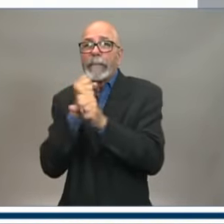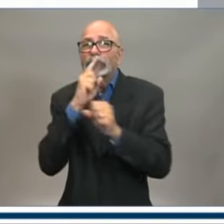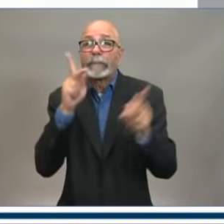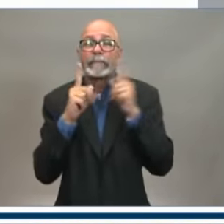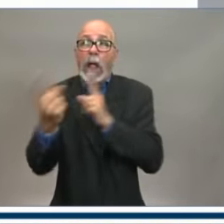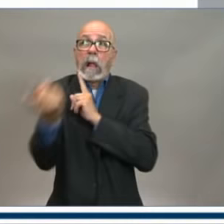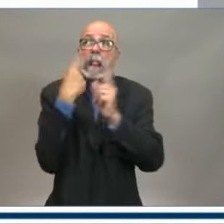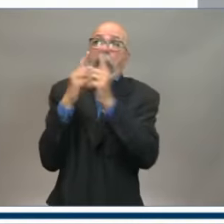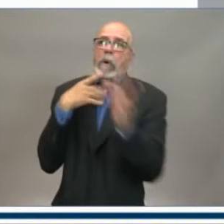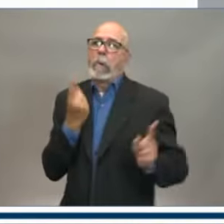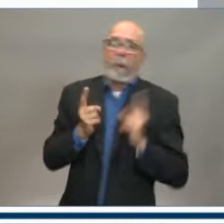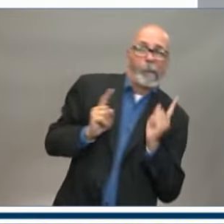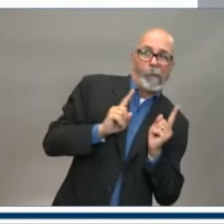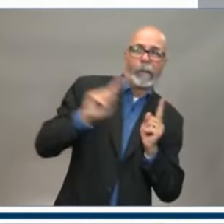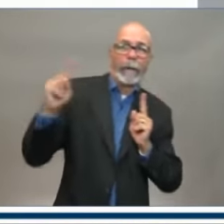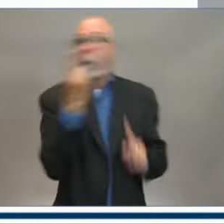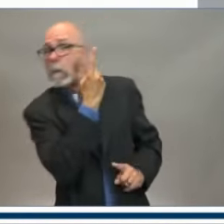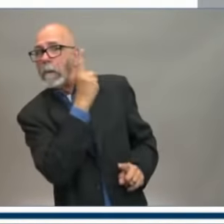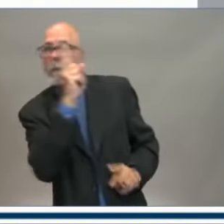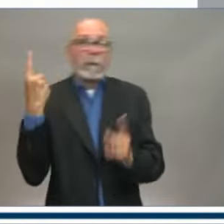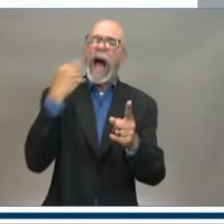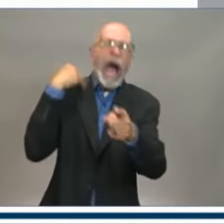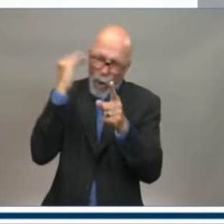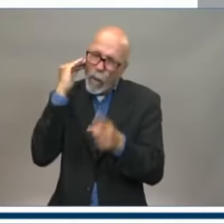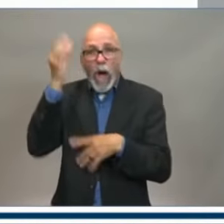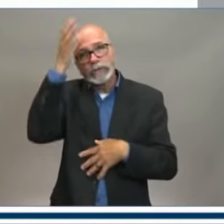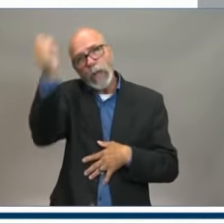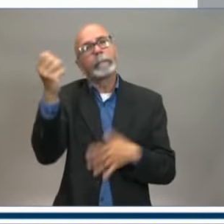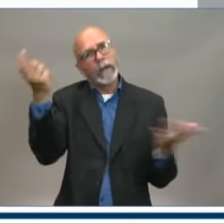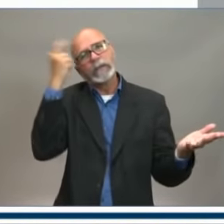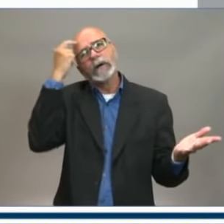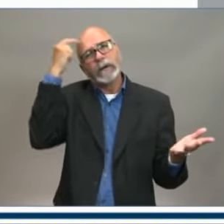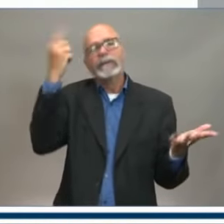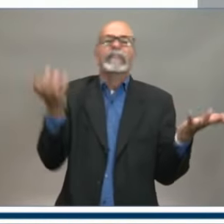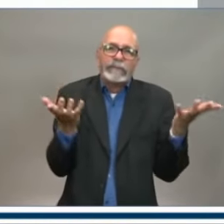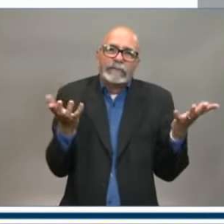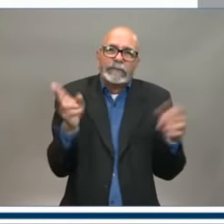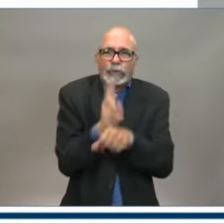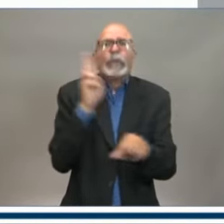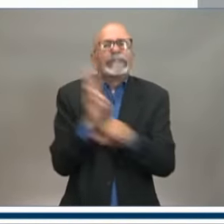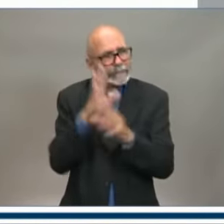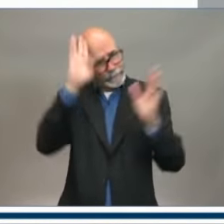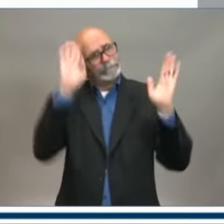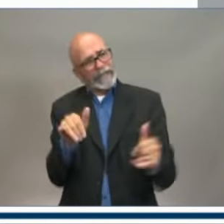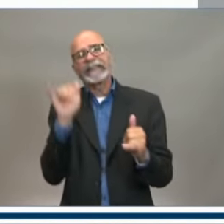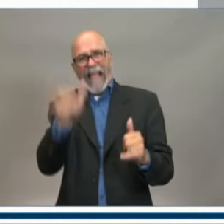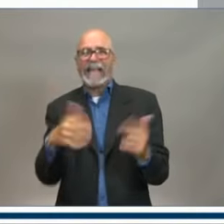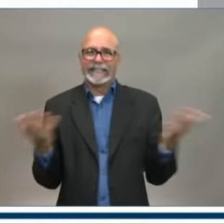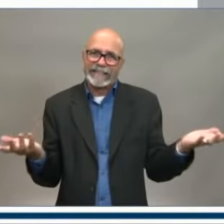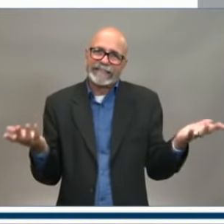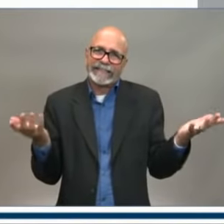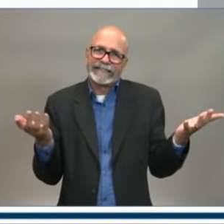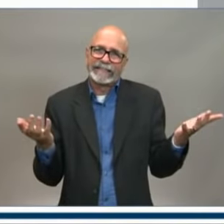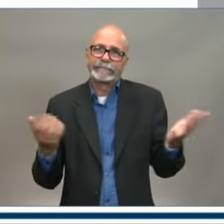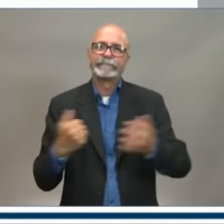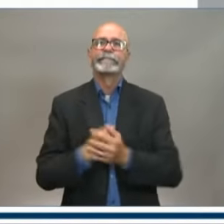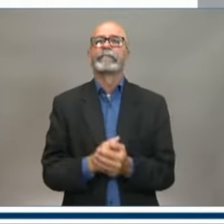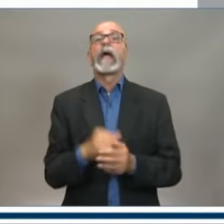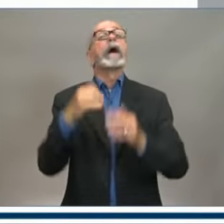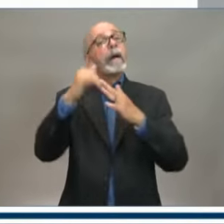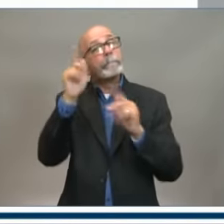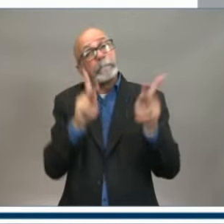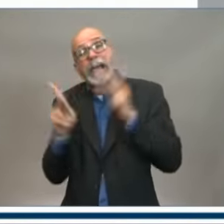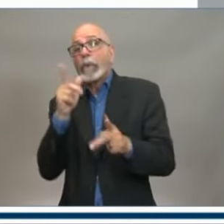majority of Nova Scotians understands and have an expectation of each other and the people that are running those